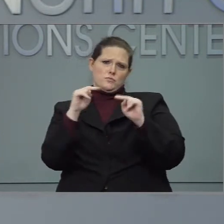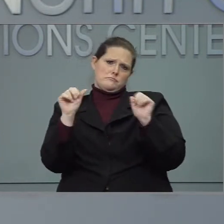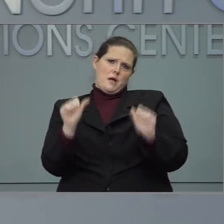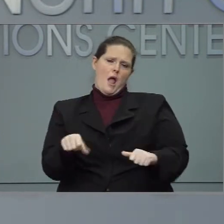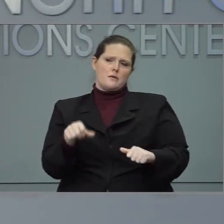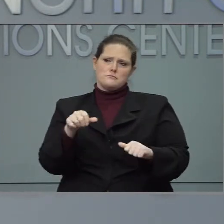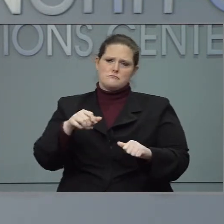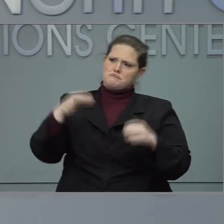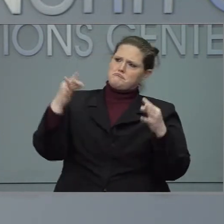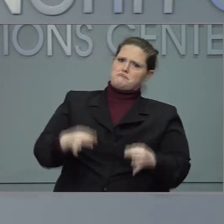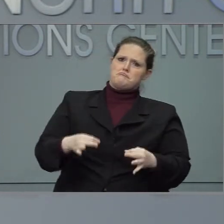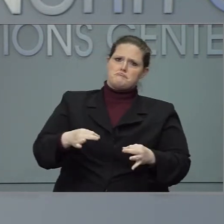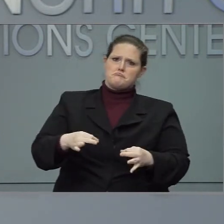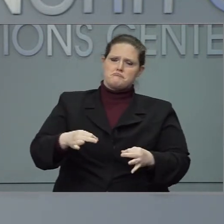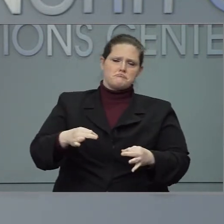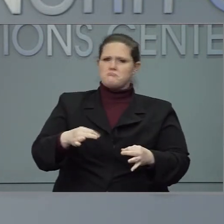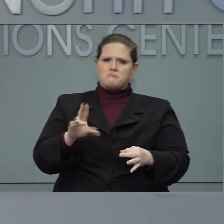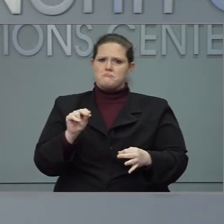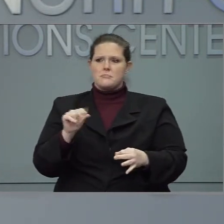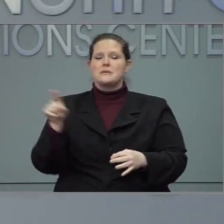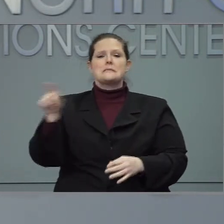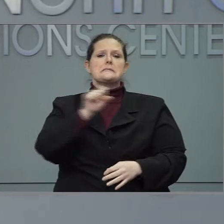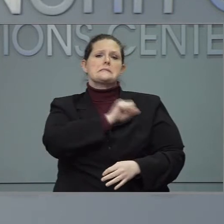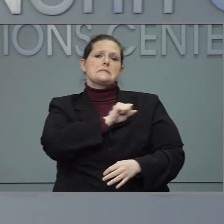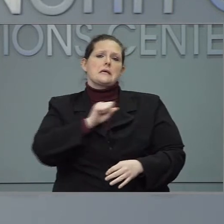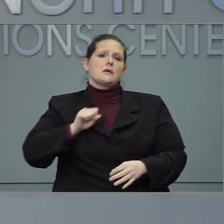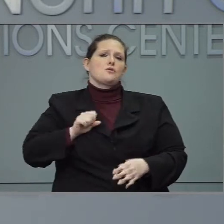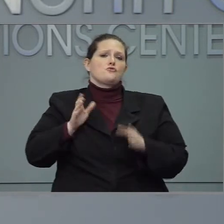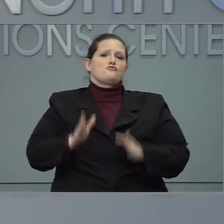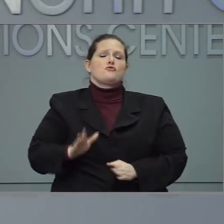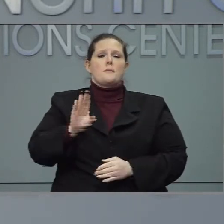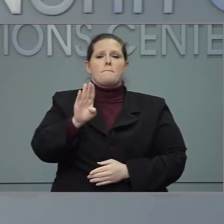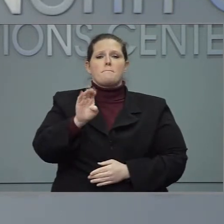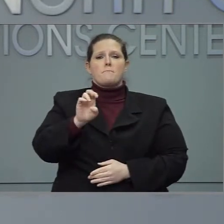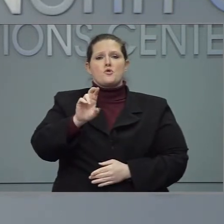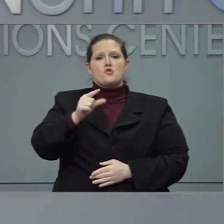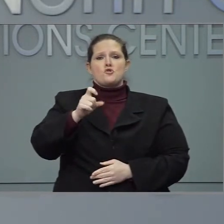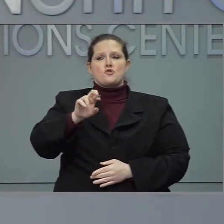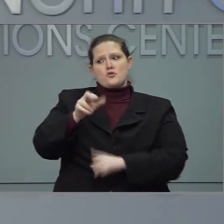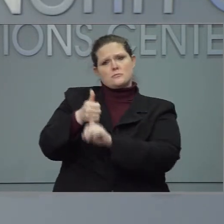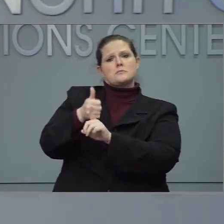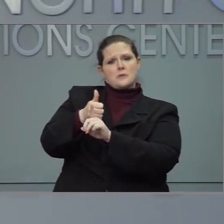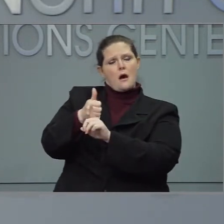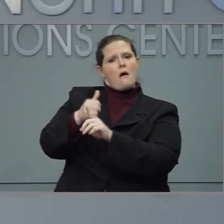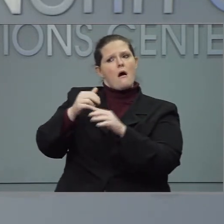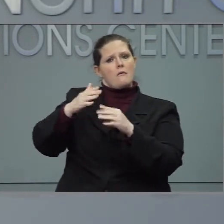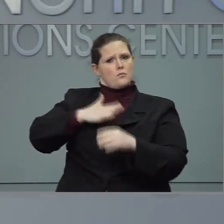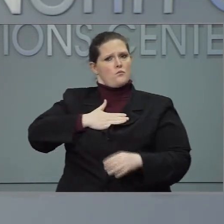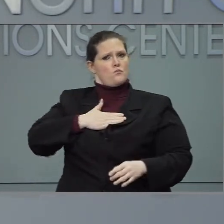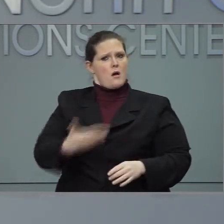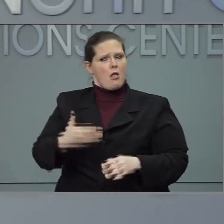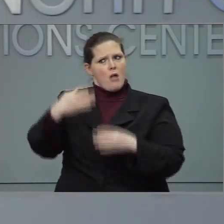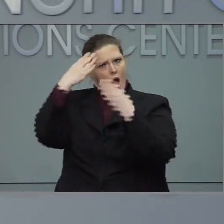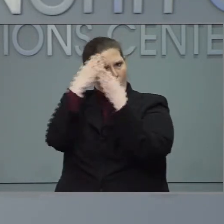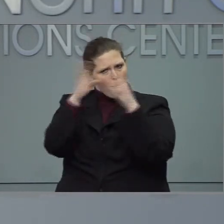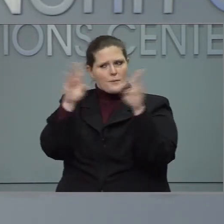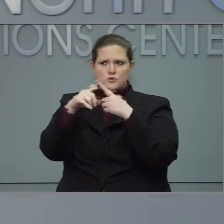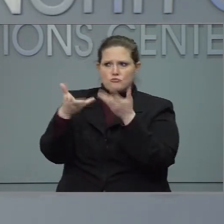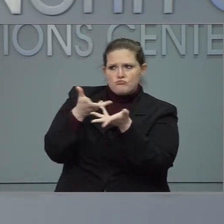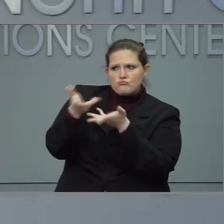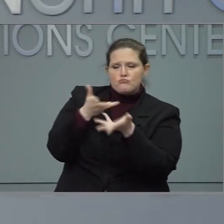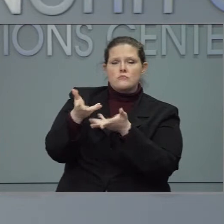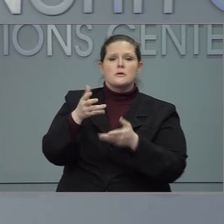think Senator Berger has left that issue open for discussion. The Speaker of the House has been in favor of a